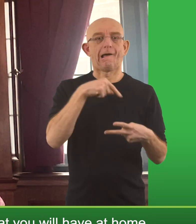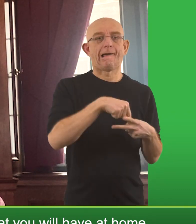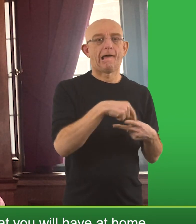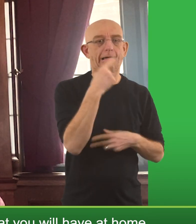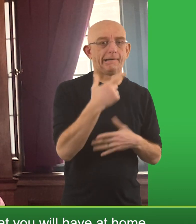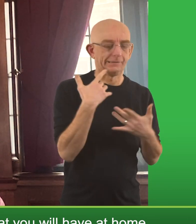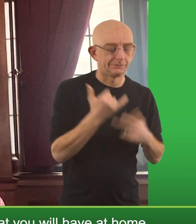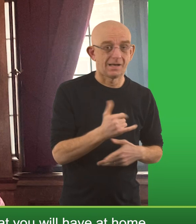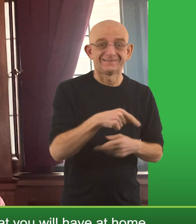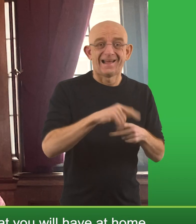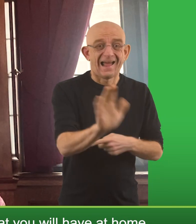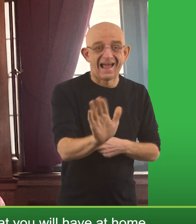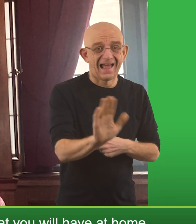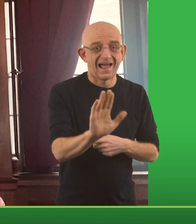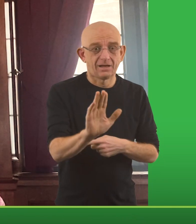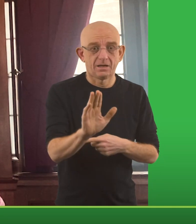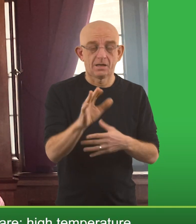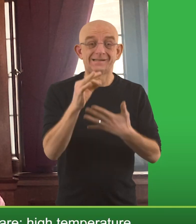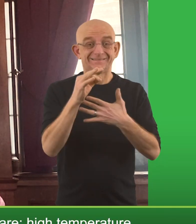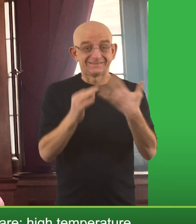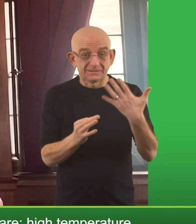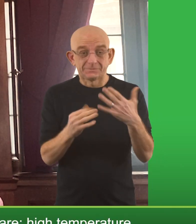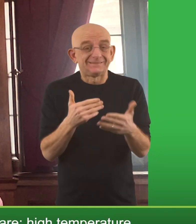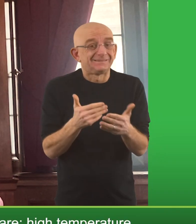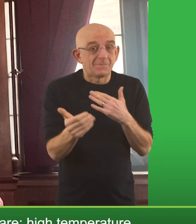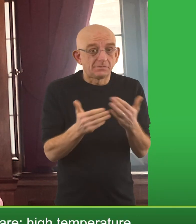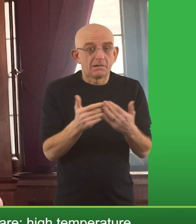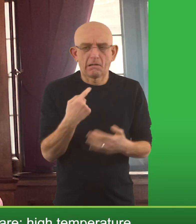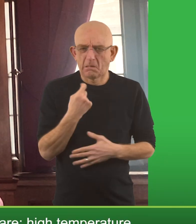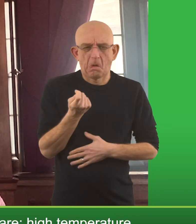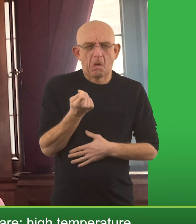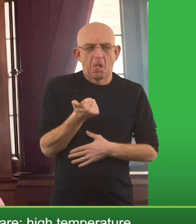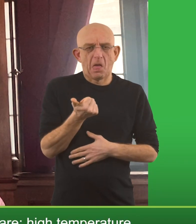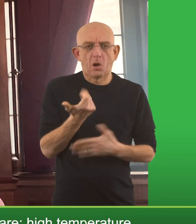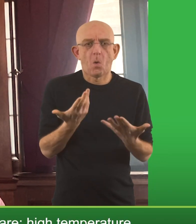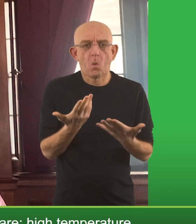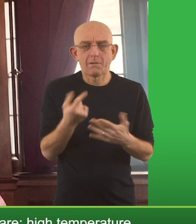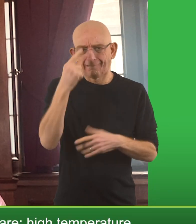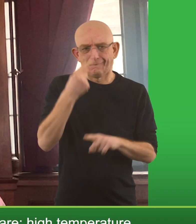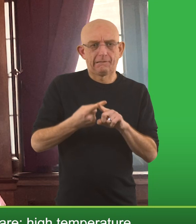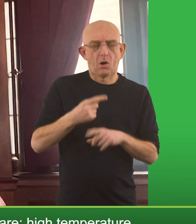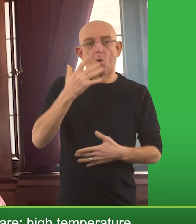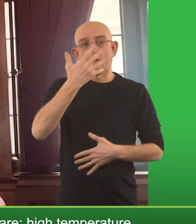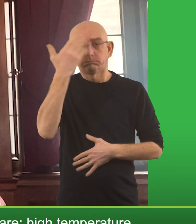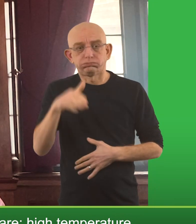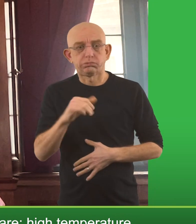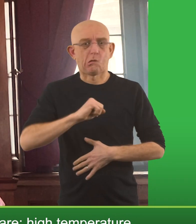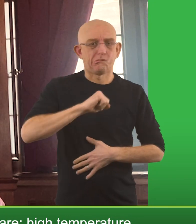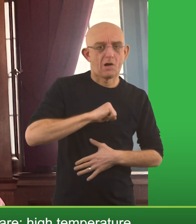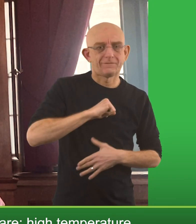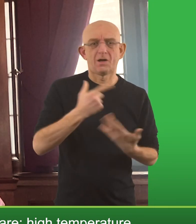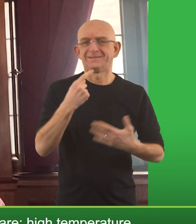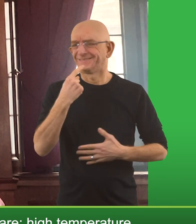anyone in your family have COVID symptoms. Symptoms, no matter how mild they are, high temperature, new continuous cough,